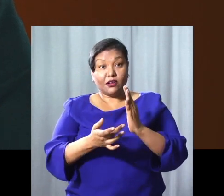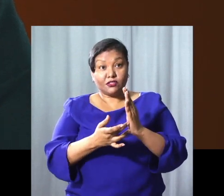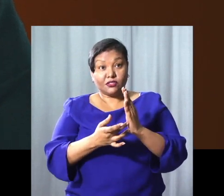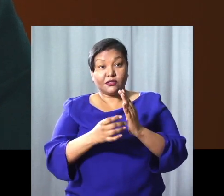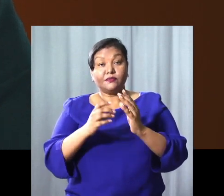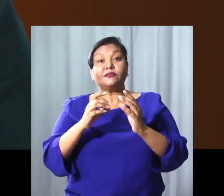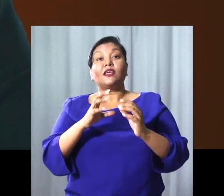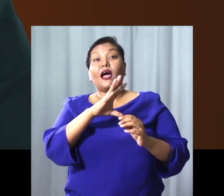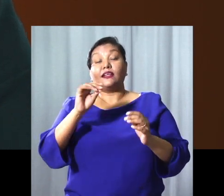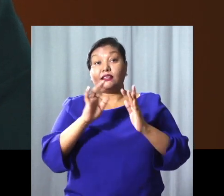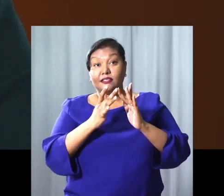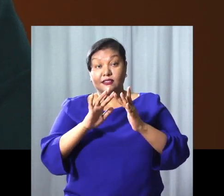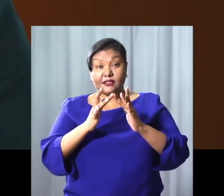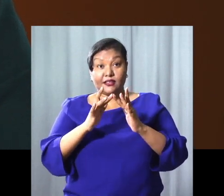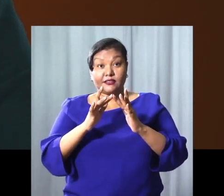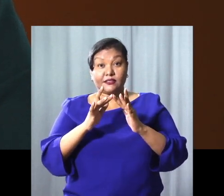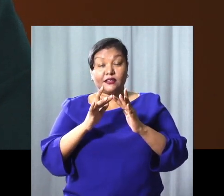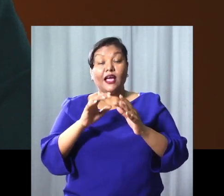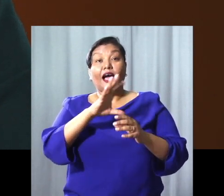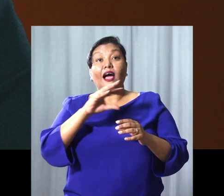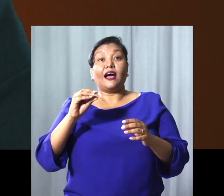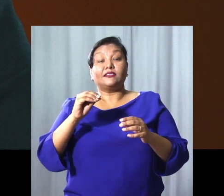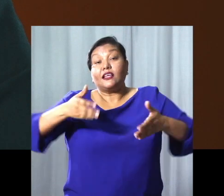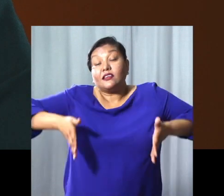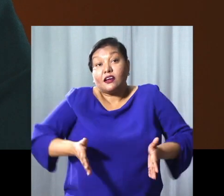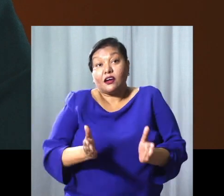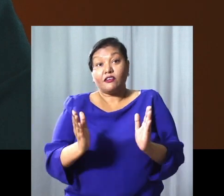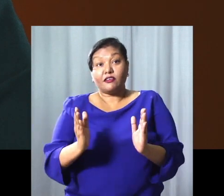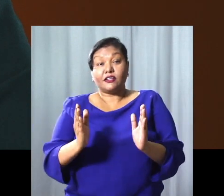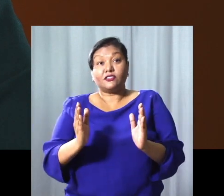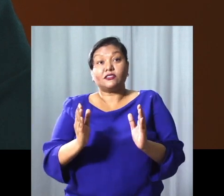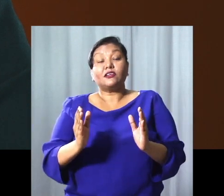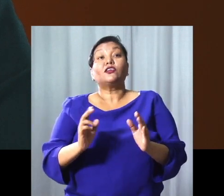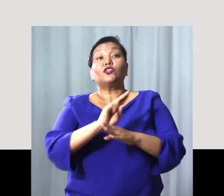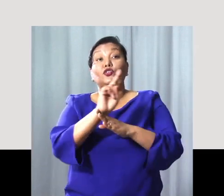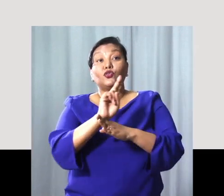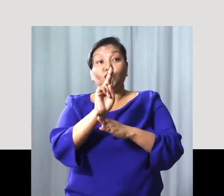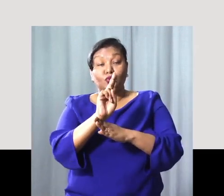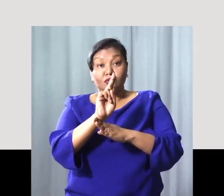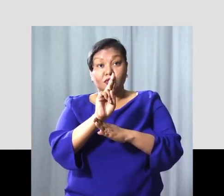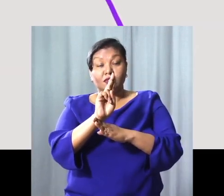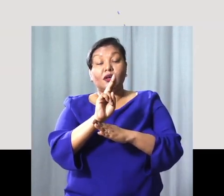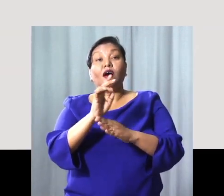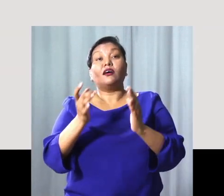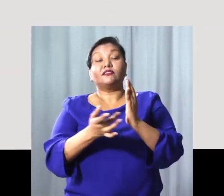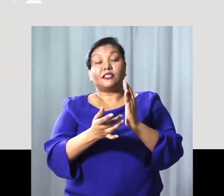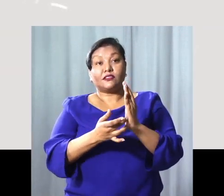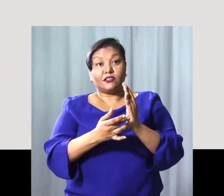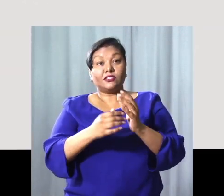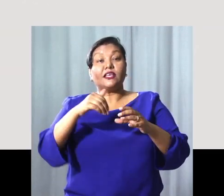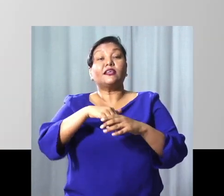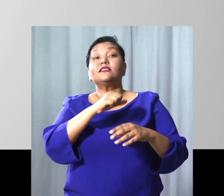many advantages associated with the use of digital technologies and the internet, but also encourage